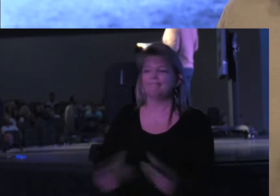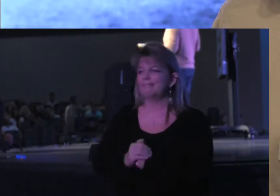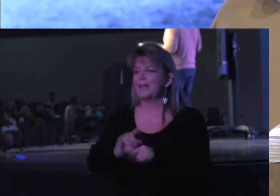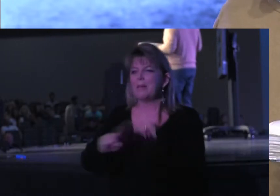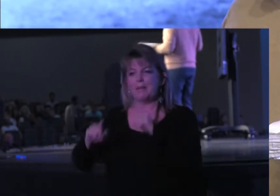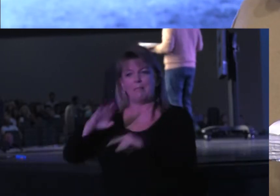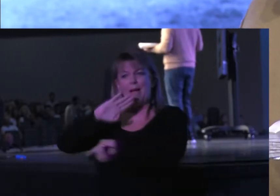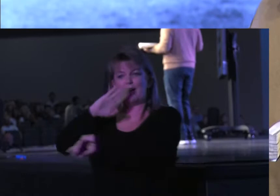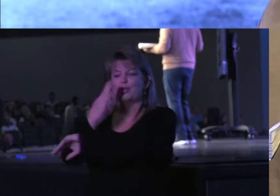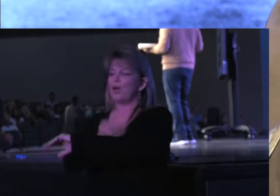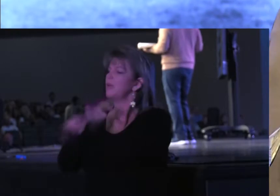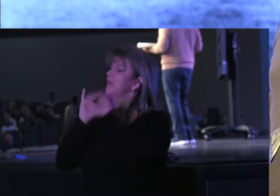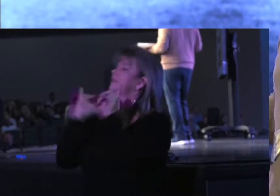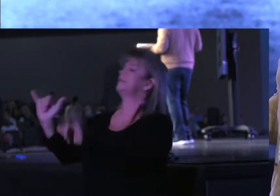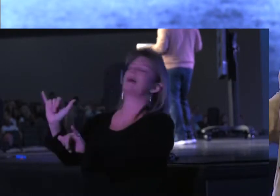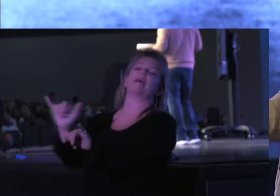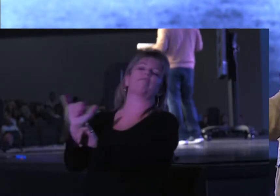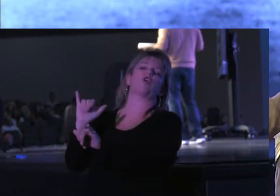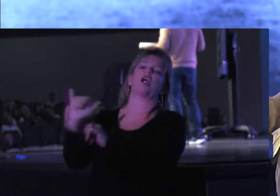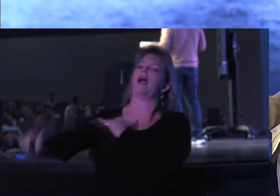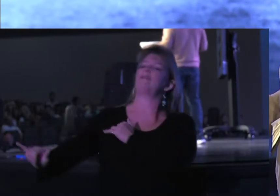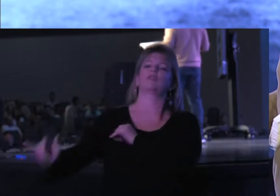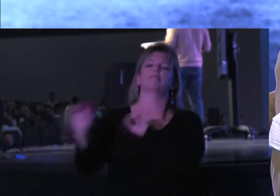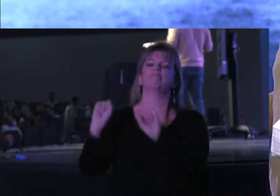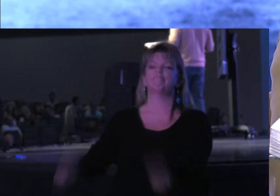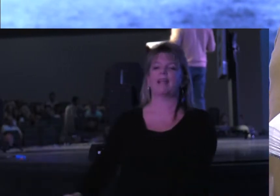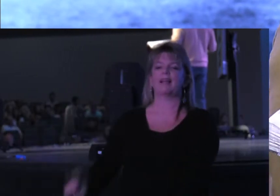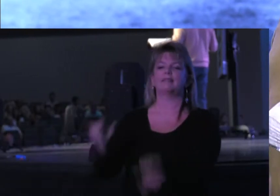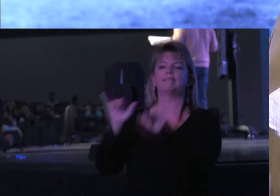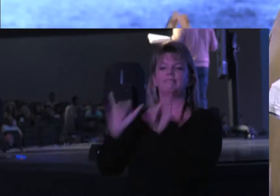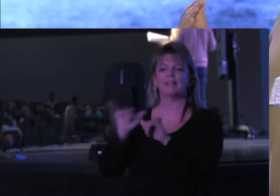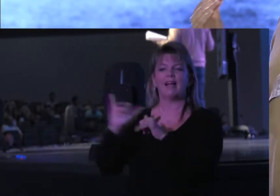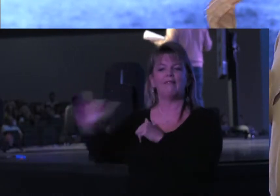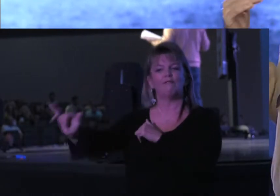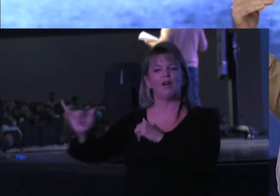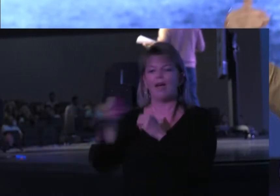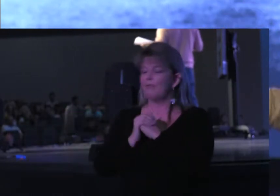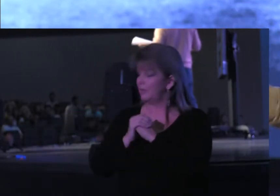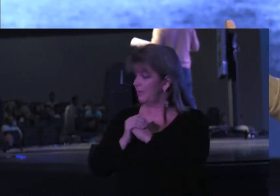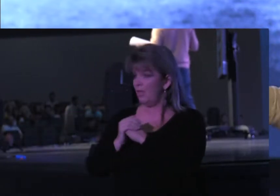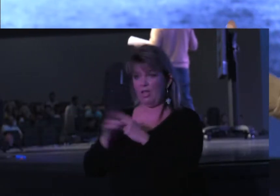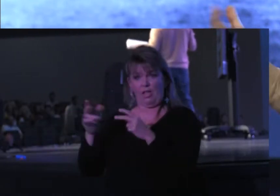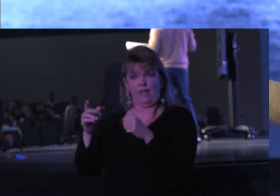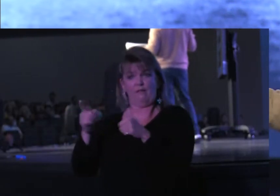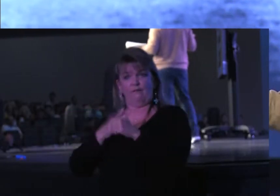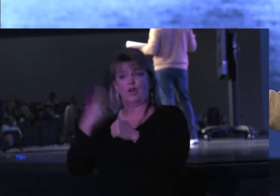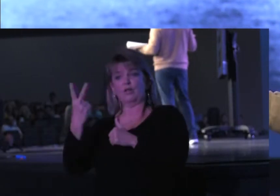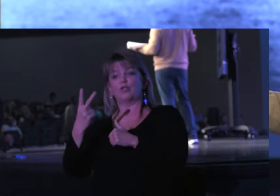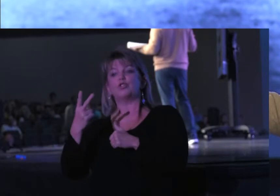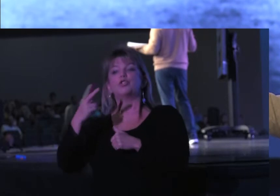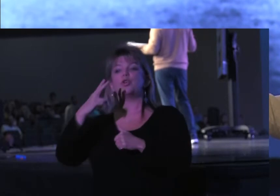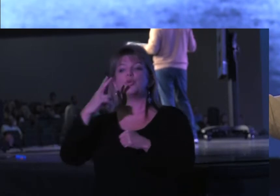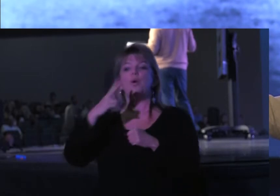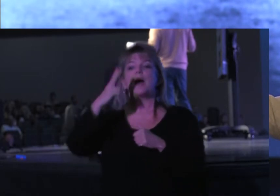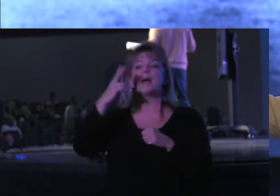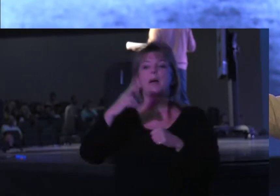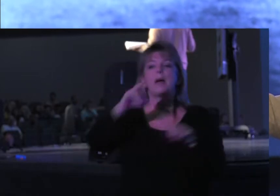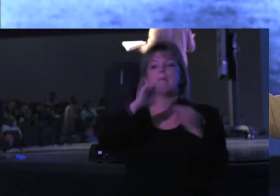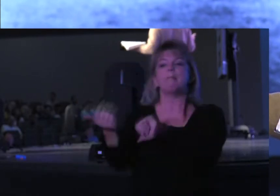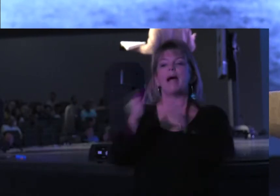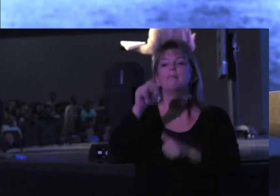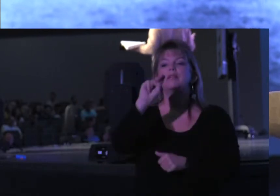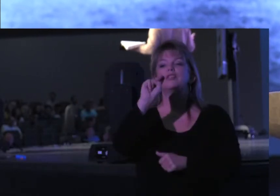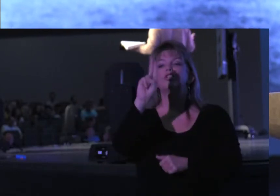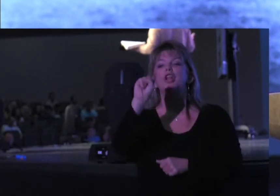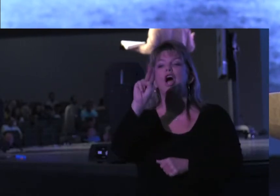But my little girls can stay forever. They can stay forever. They could be the first two Baptist nuns.